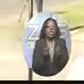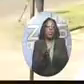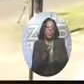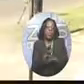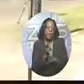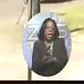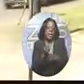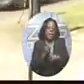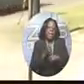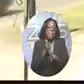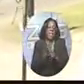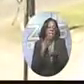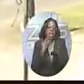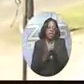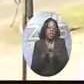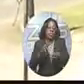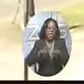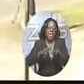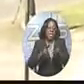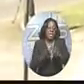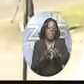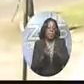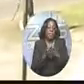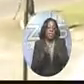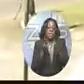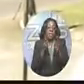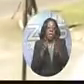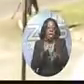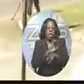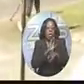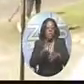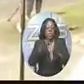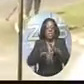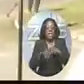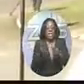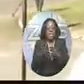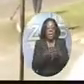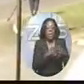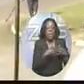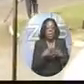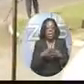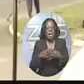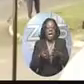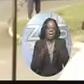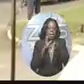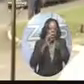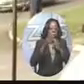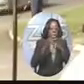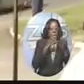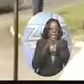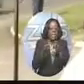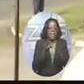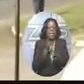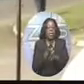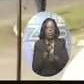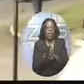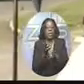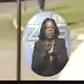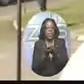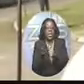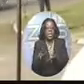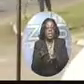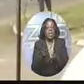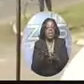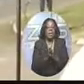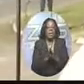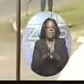making good relationships in the United States, and being able to communicate and be very efficient in your communication and